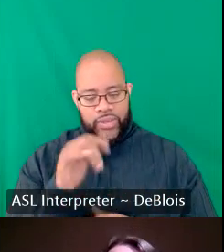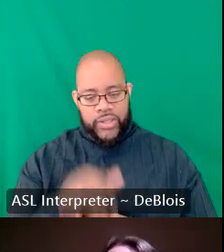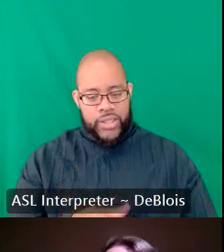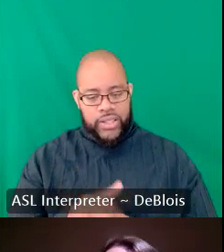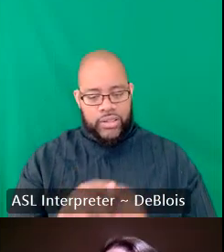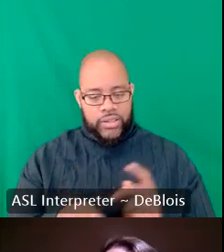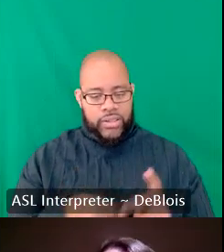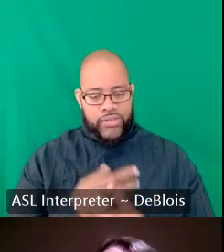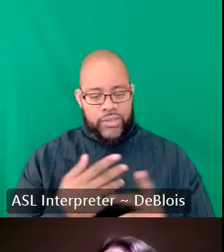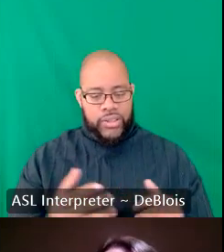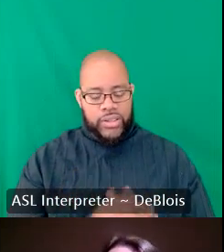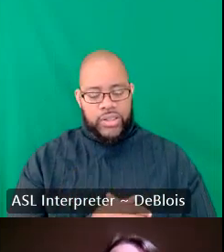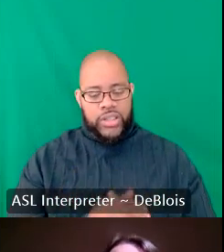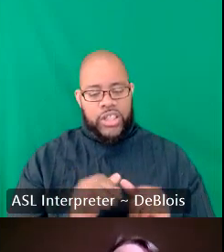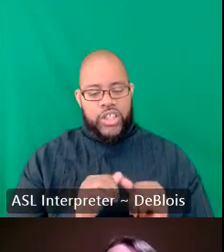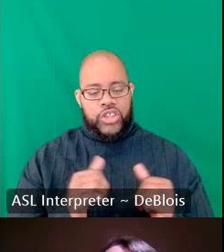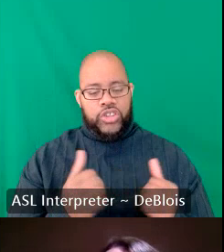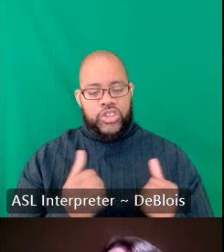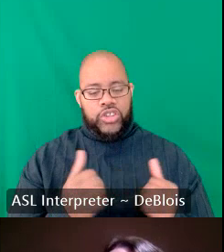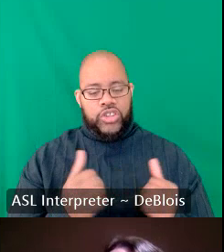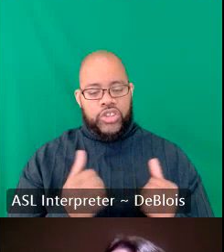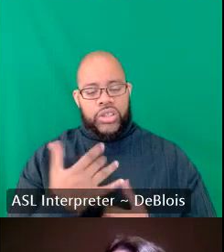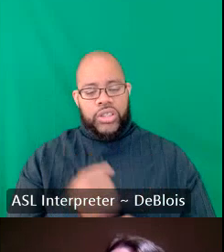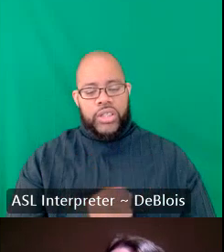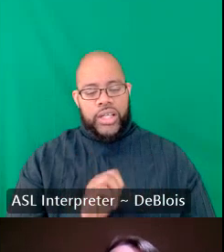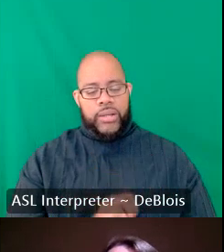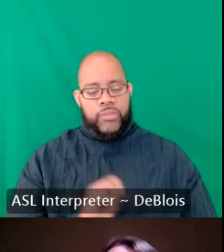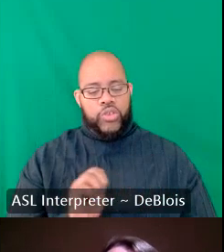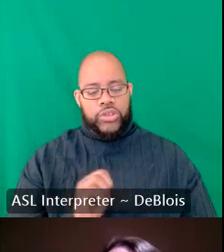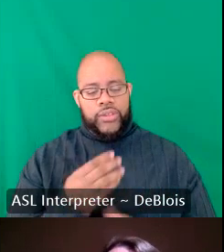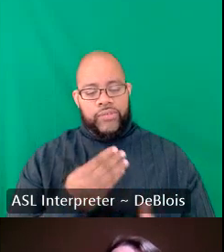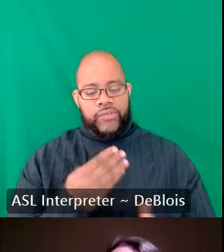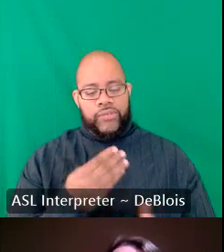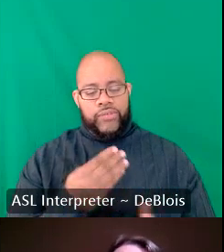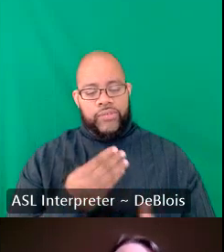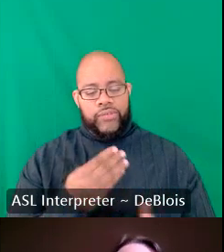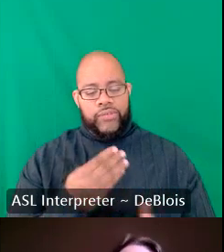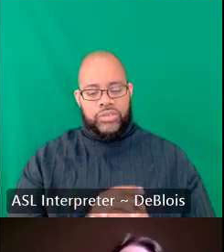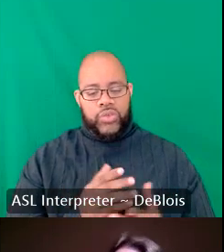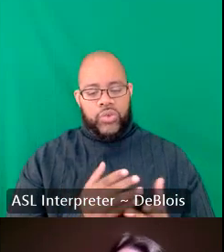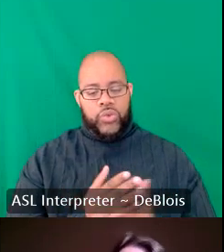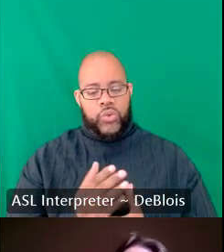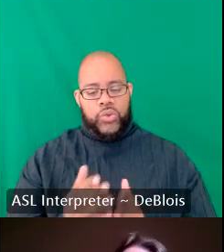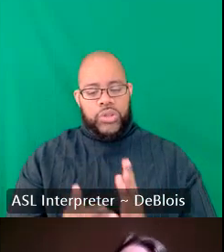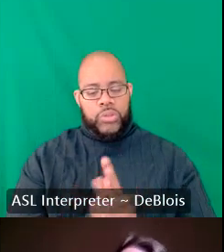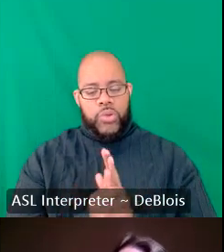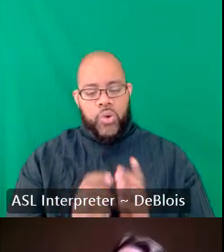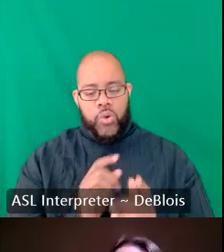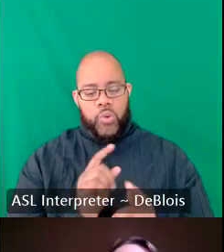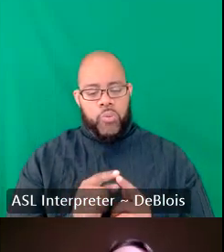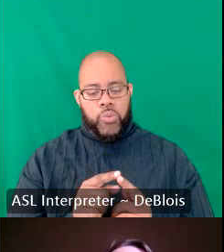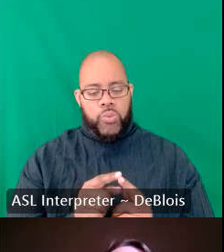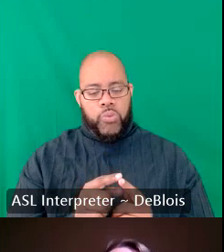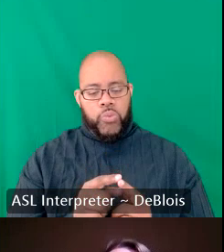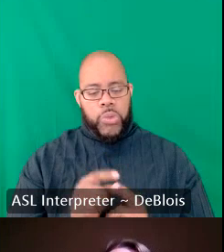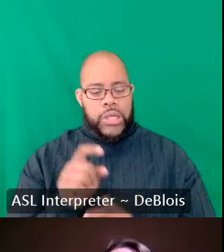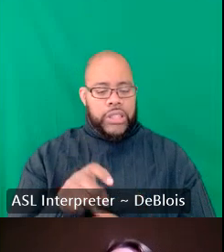things. Agencies usually get emergency funding through supplementals when